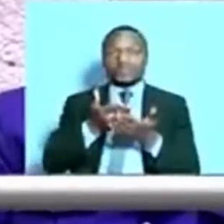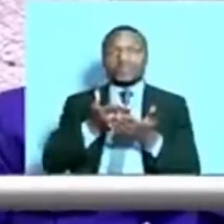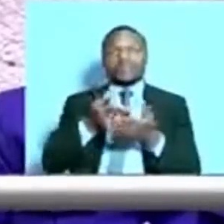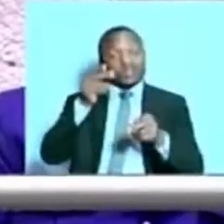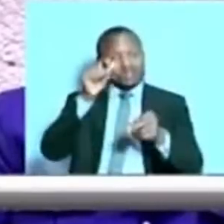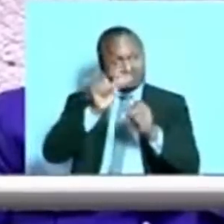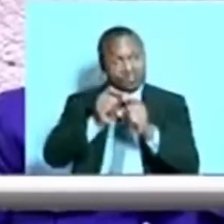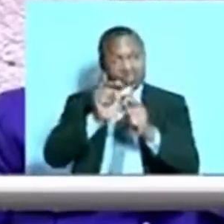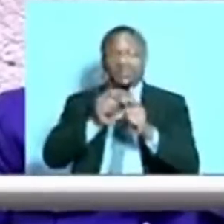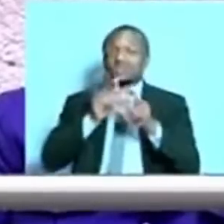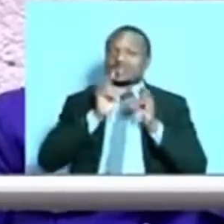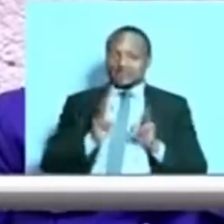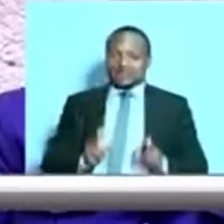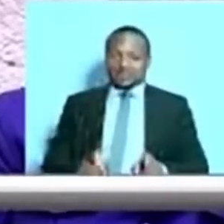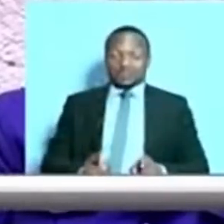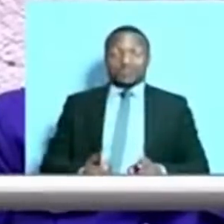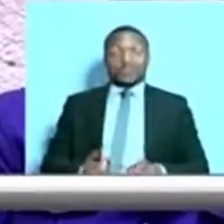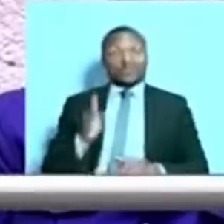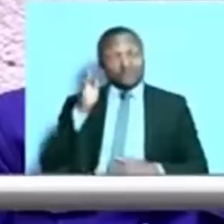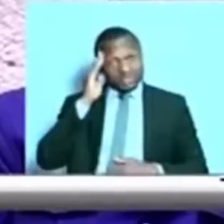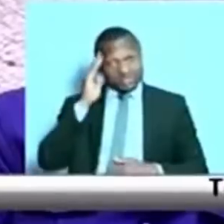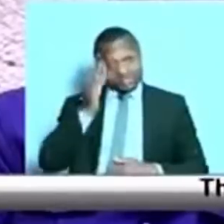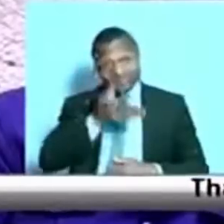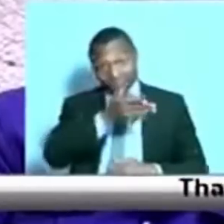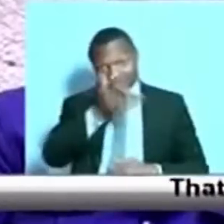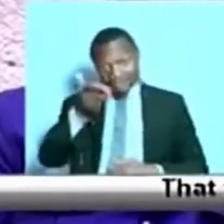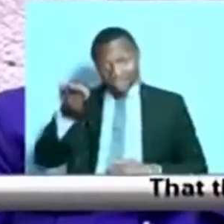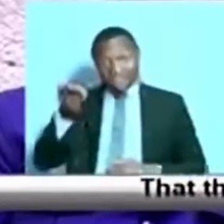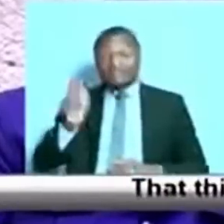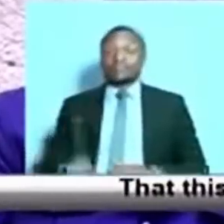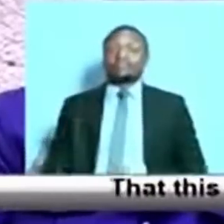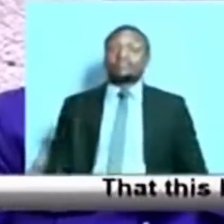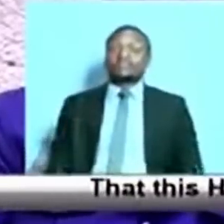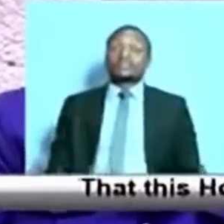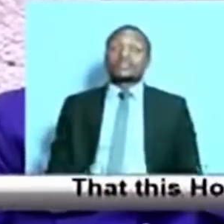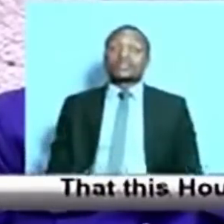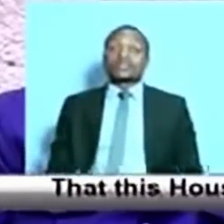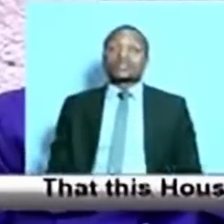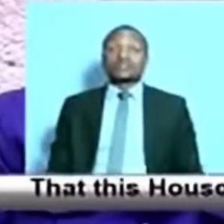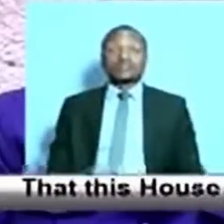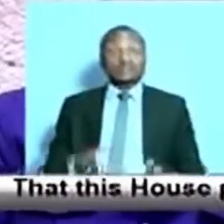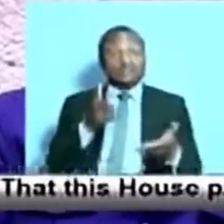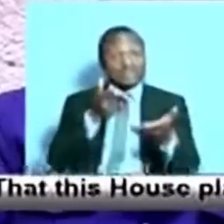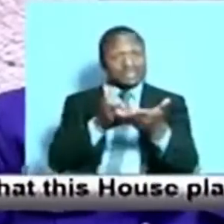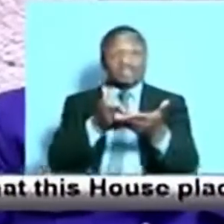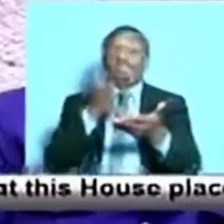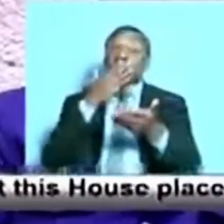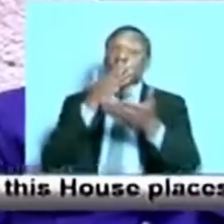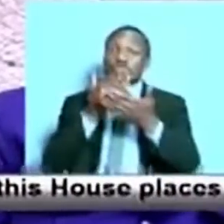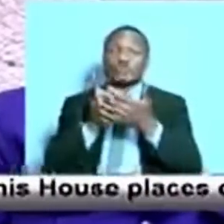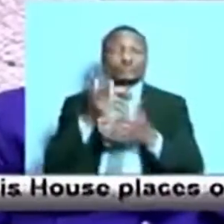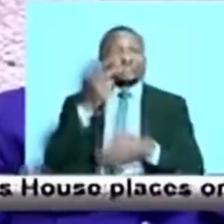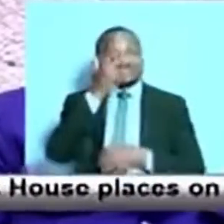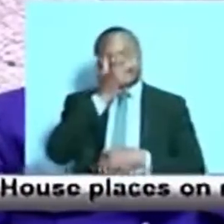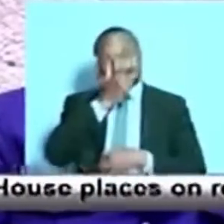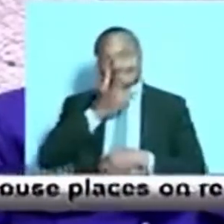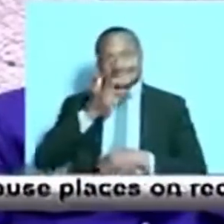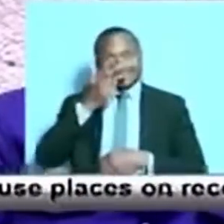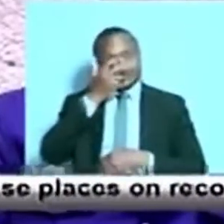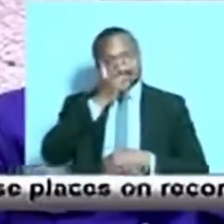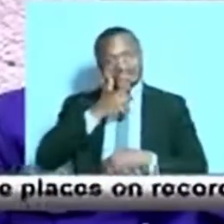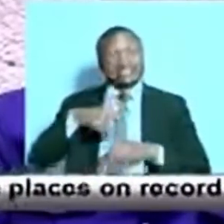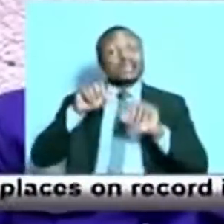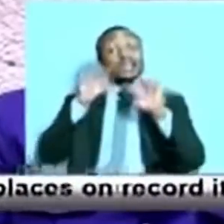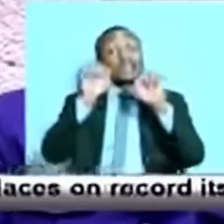here. Madam Speaker, it's unfortunate that such a good speech